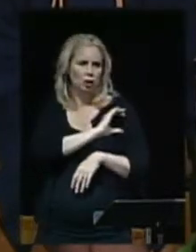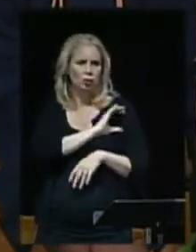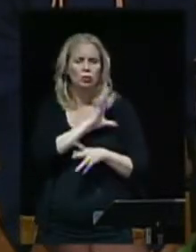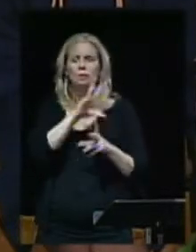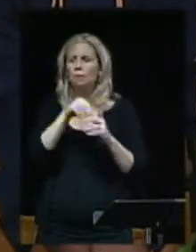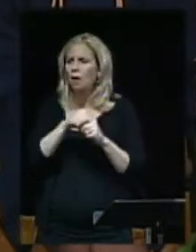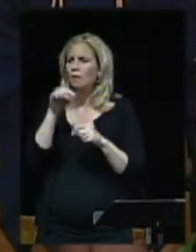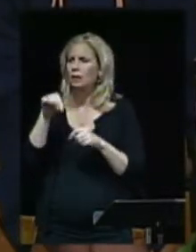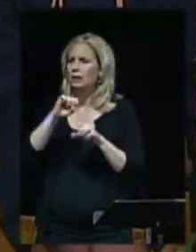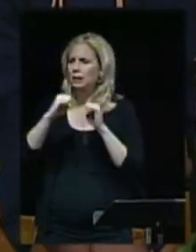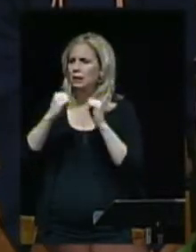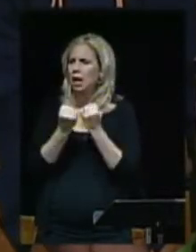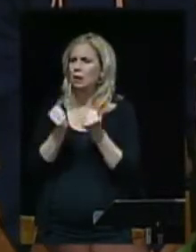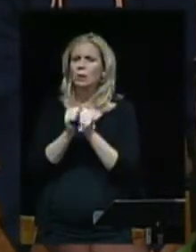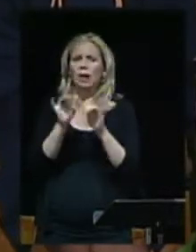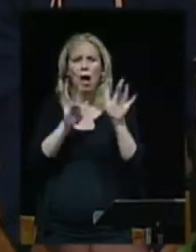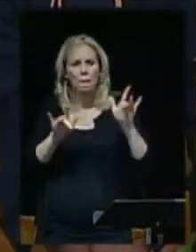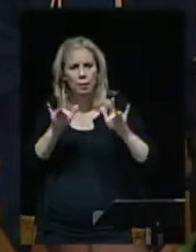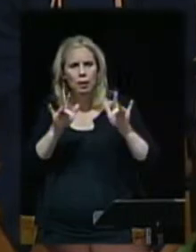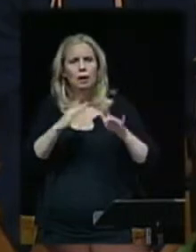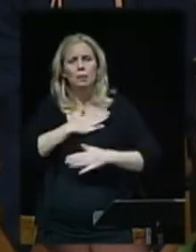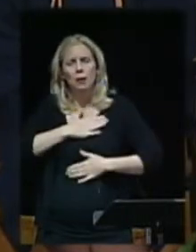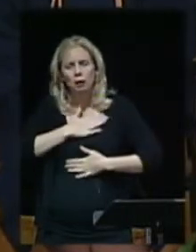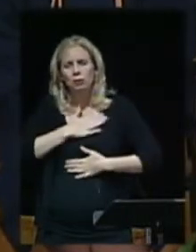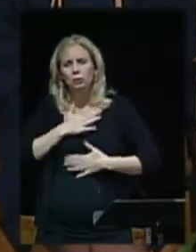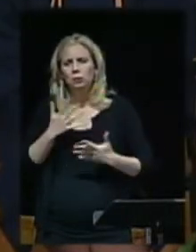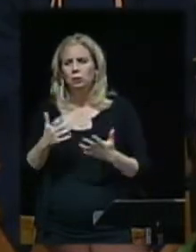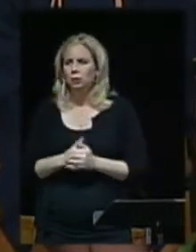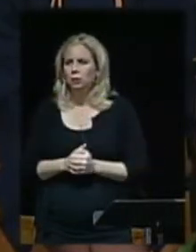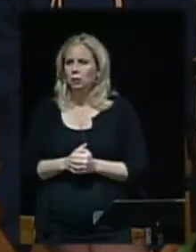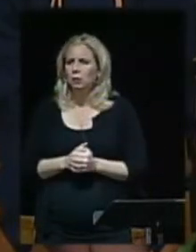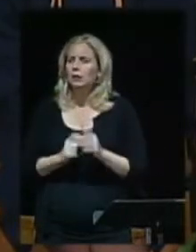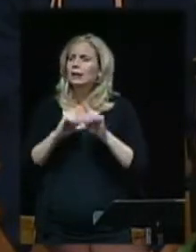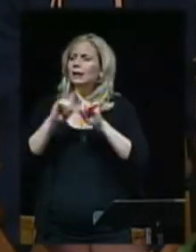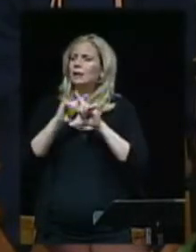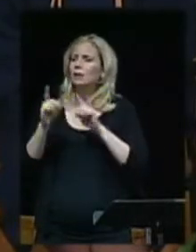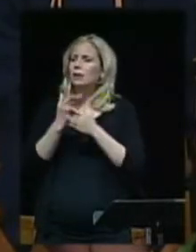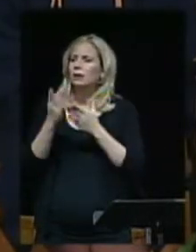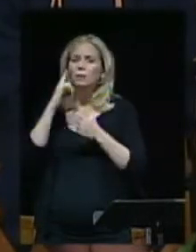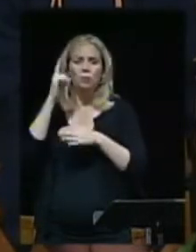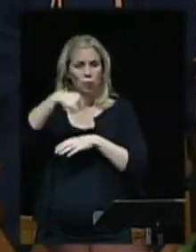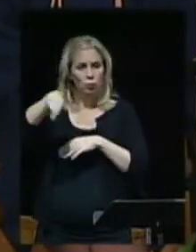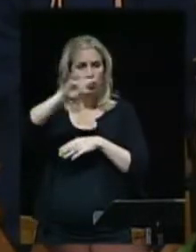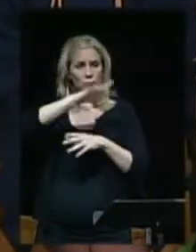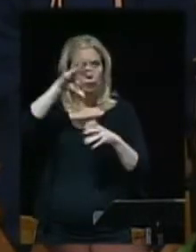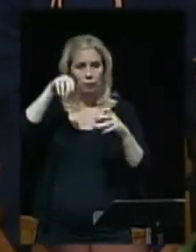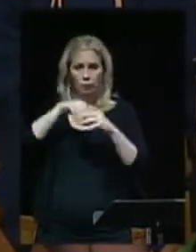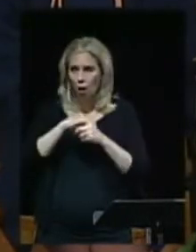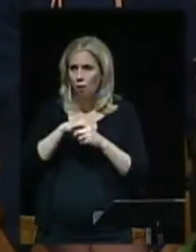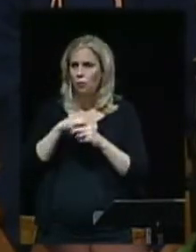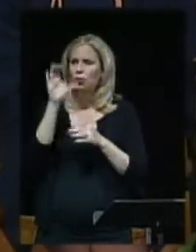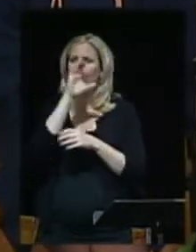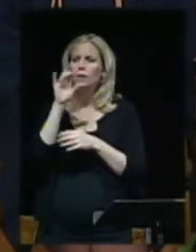compassion. Consideration of varying points of view will be essential to a civil society in the pursuit of a common